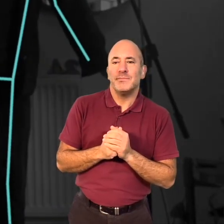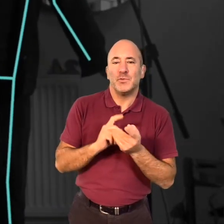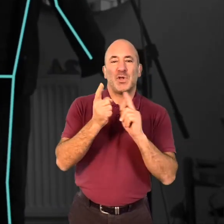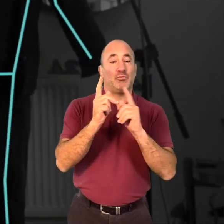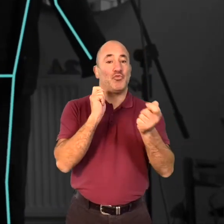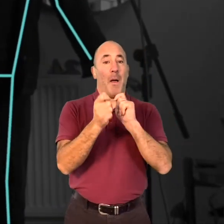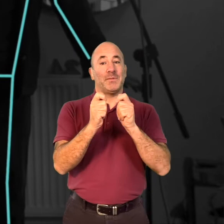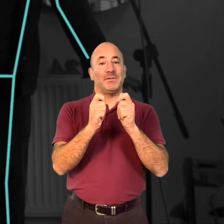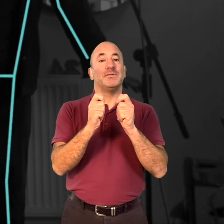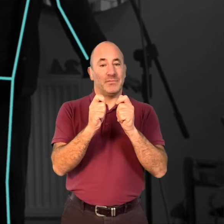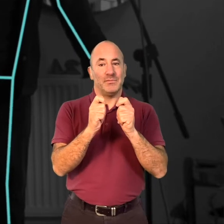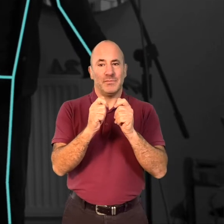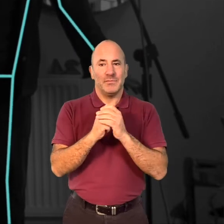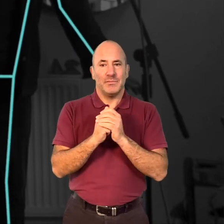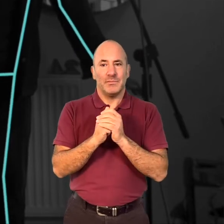Drums.